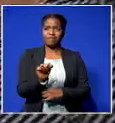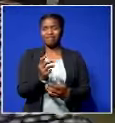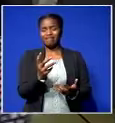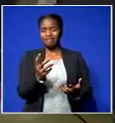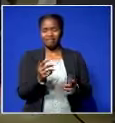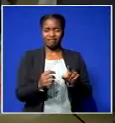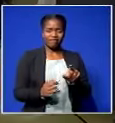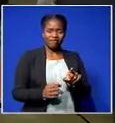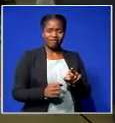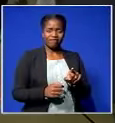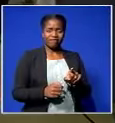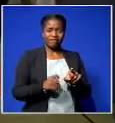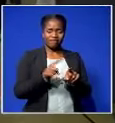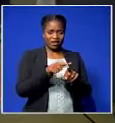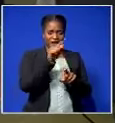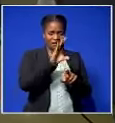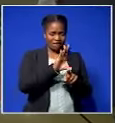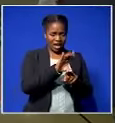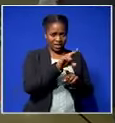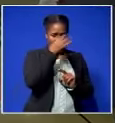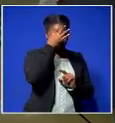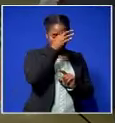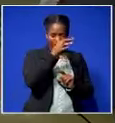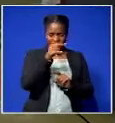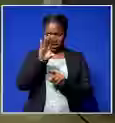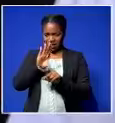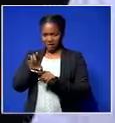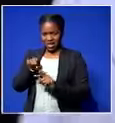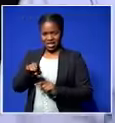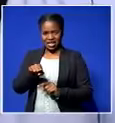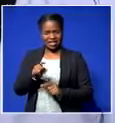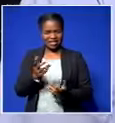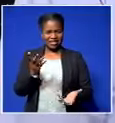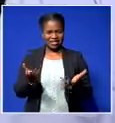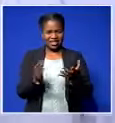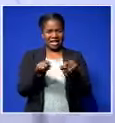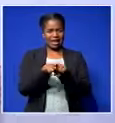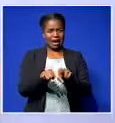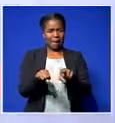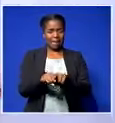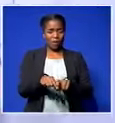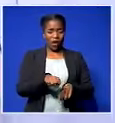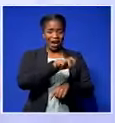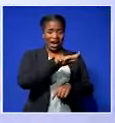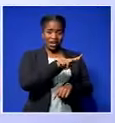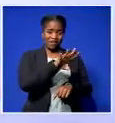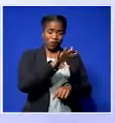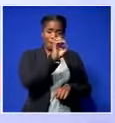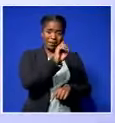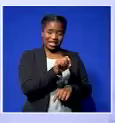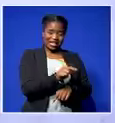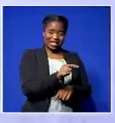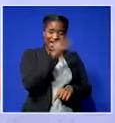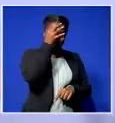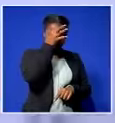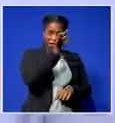the same as the funds that are allocated to the other 84% who are subscribers to the